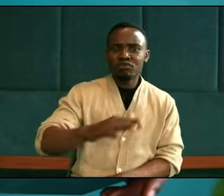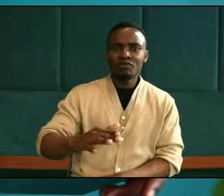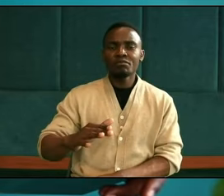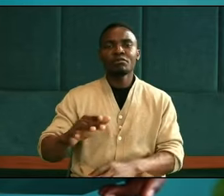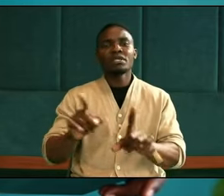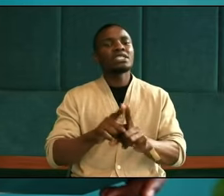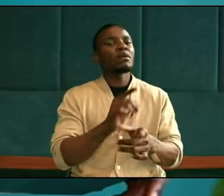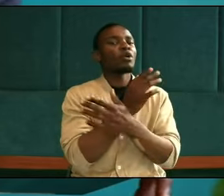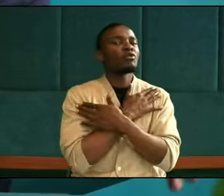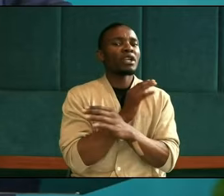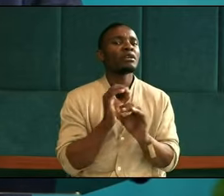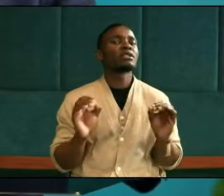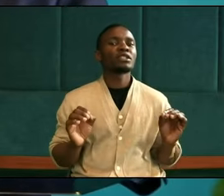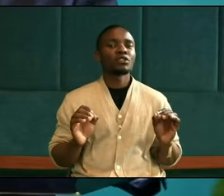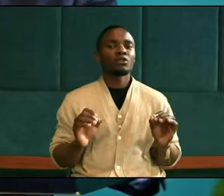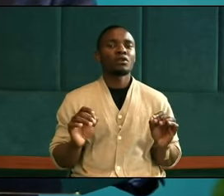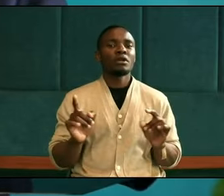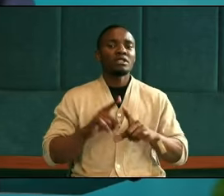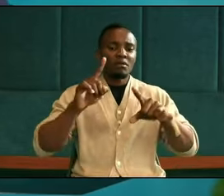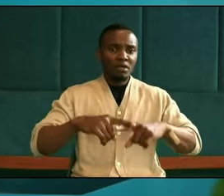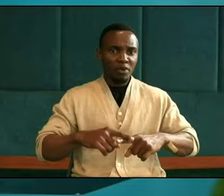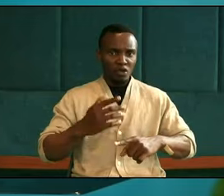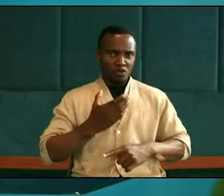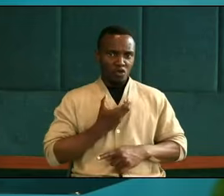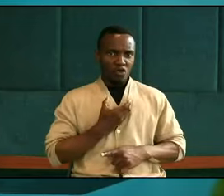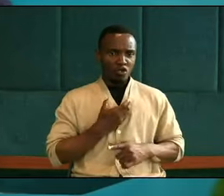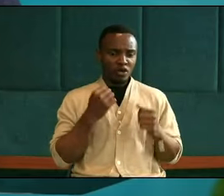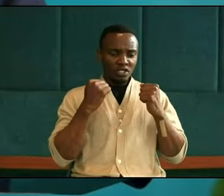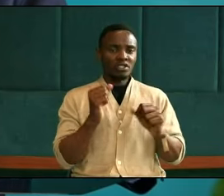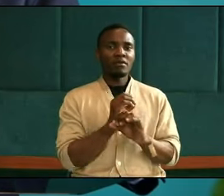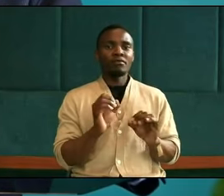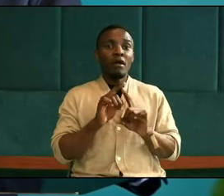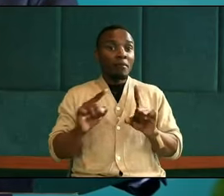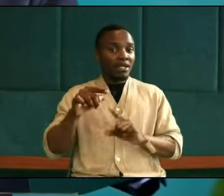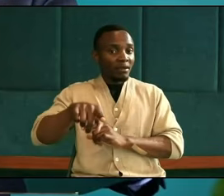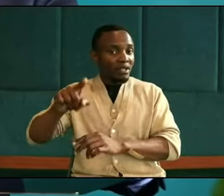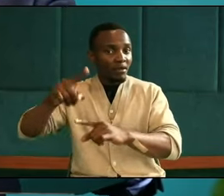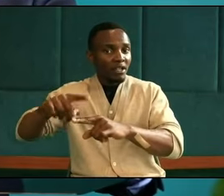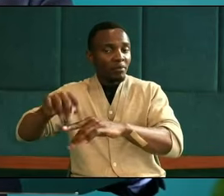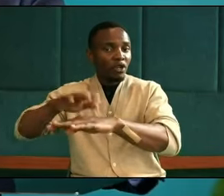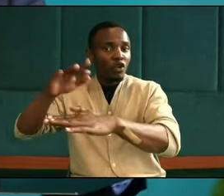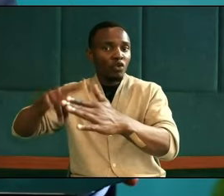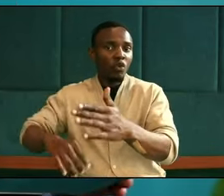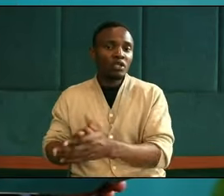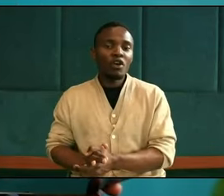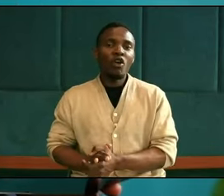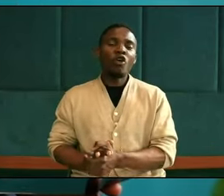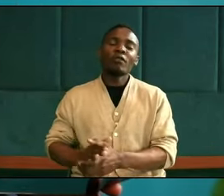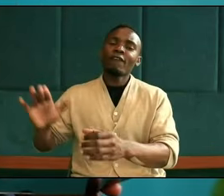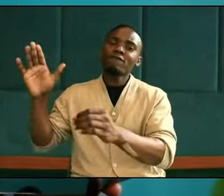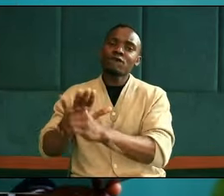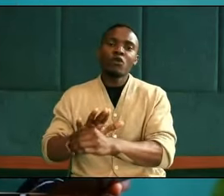bearer. He did not depend on his own strength. But he did depend on the unlimited power of